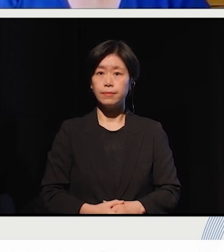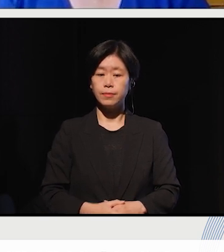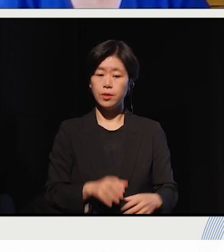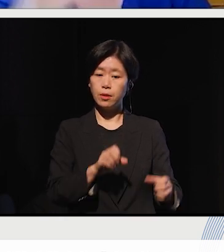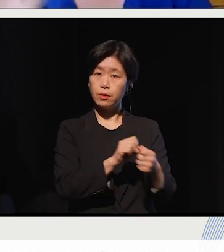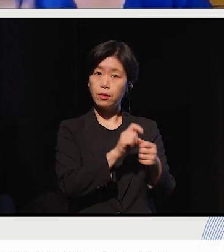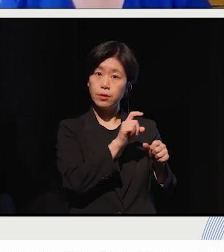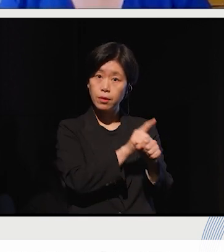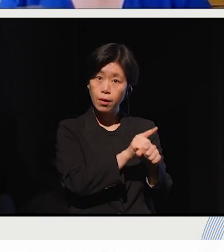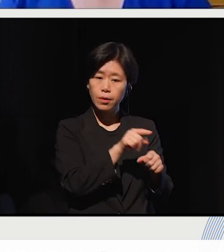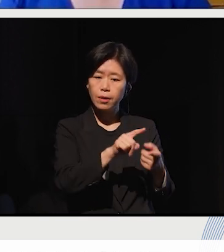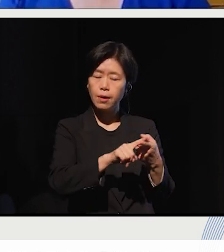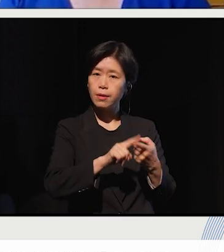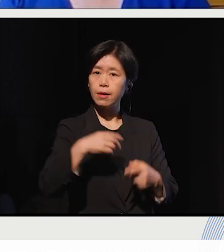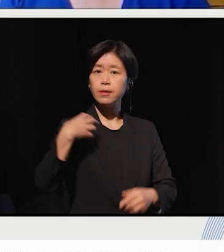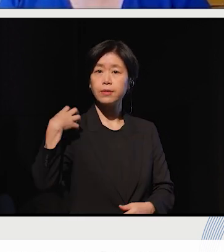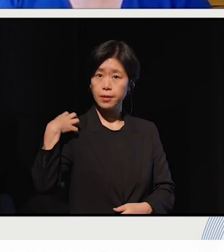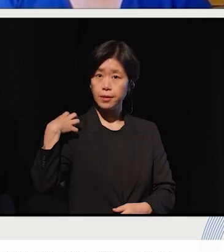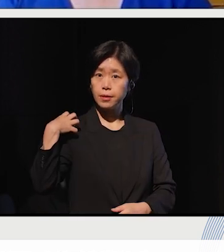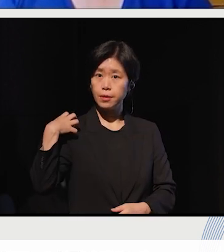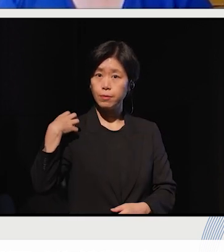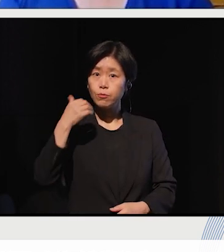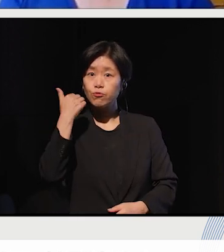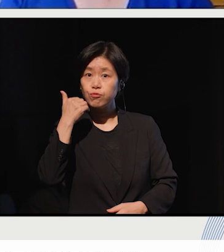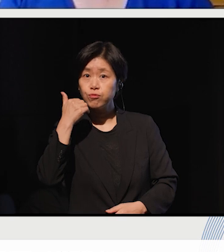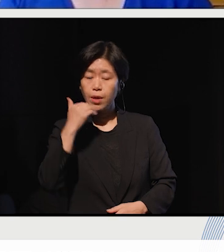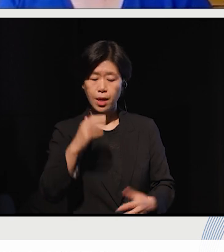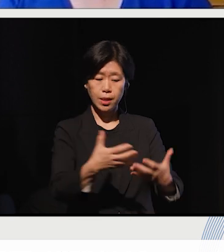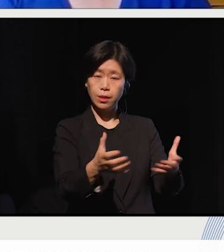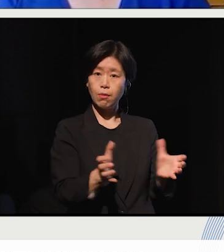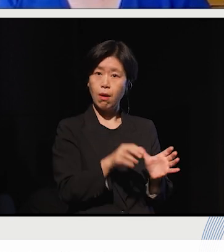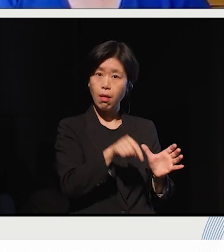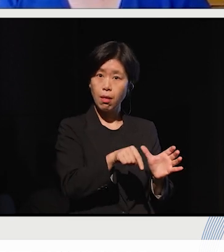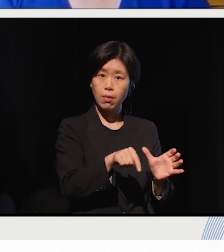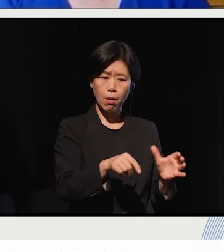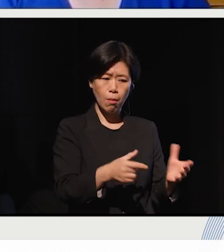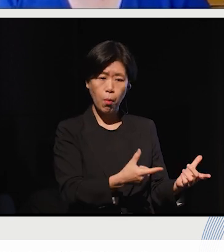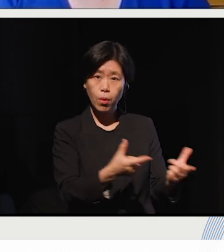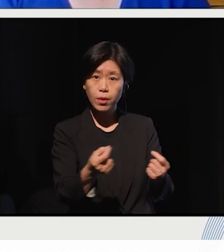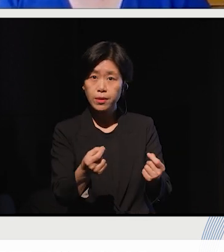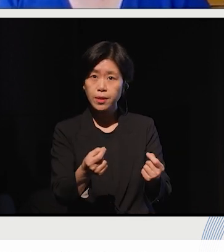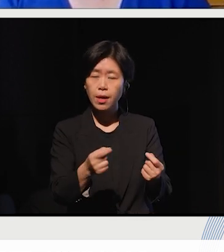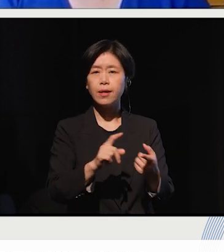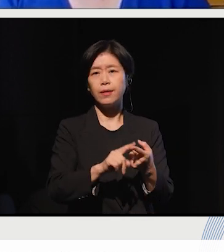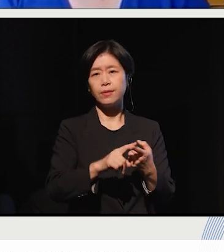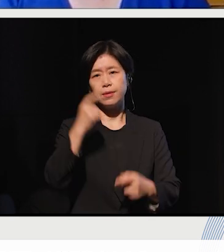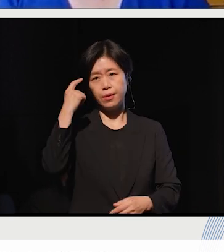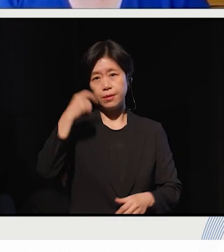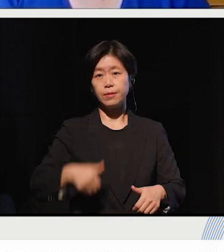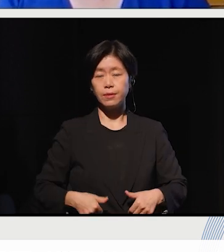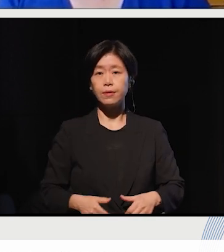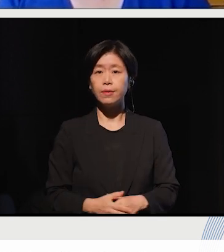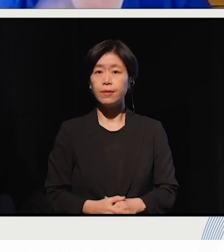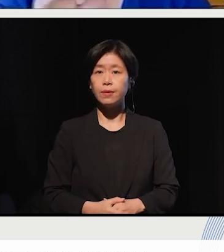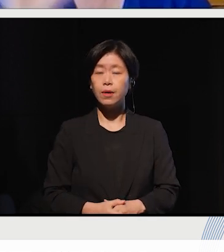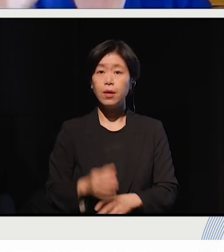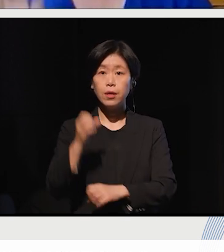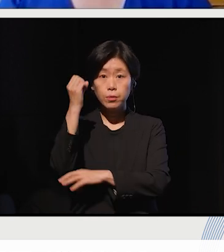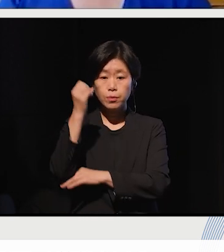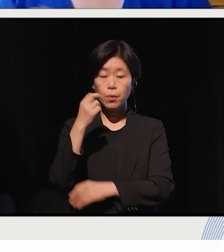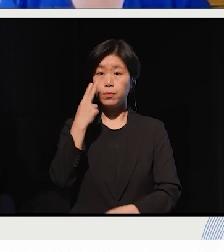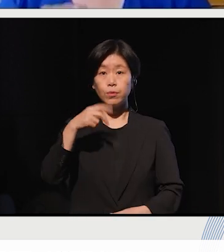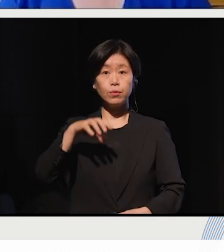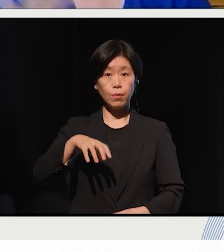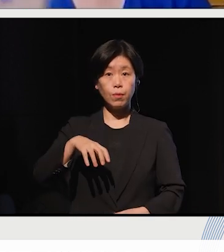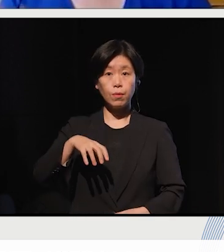for accessibility across the institution. And basically in the United States, what I've found is most organizations use one of